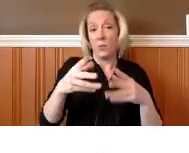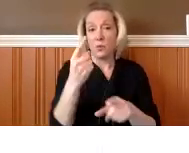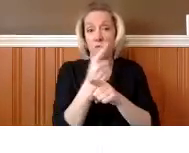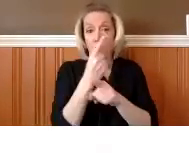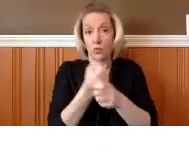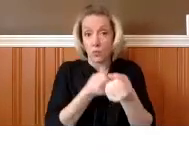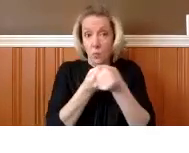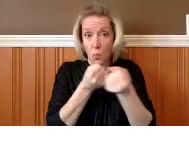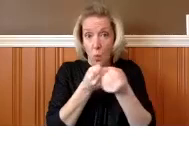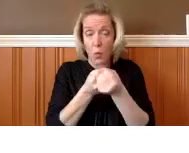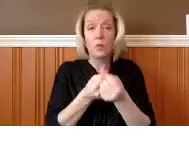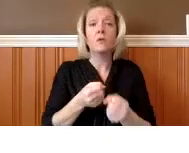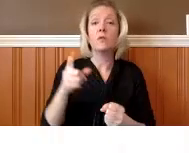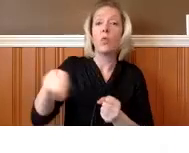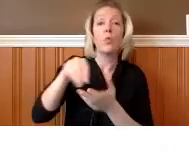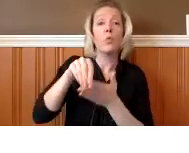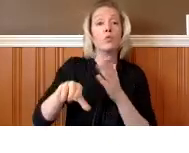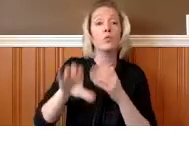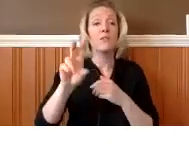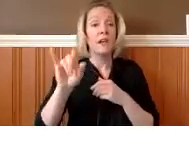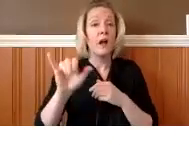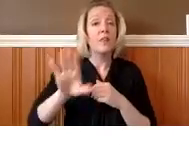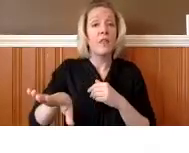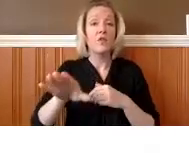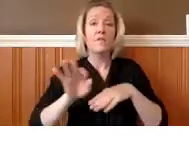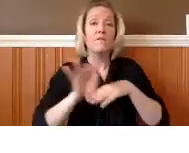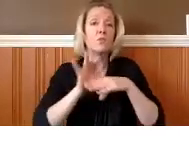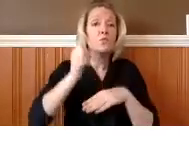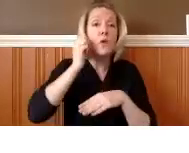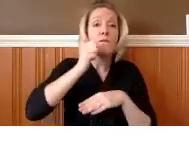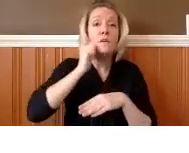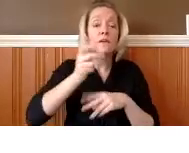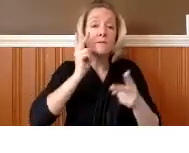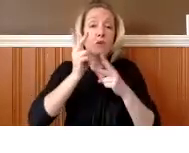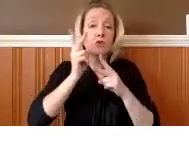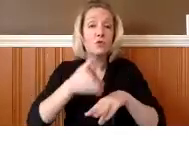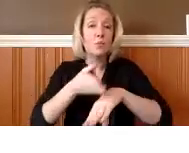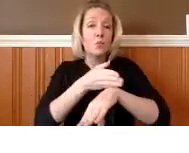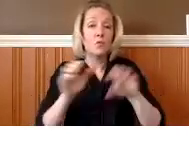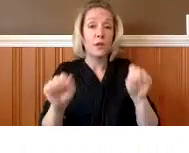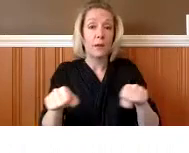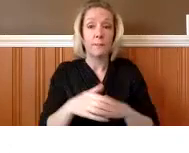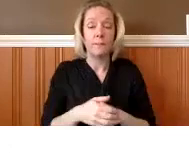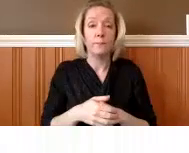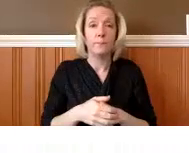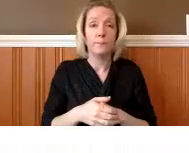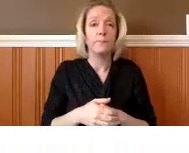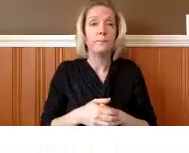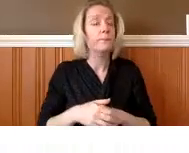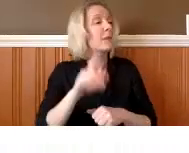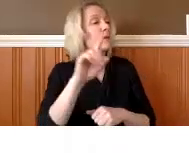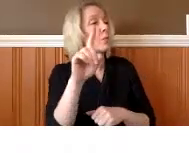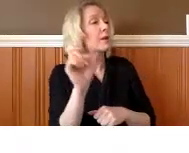our students with CVI, their functional vision can improve. Hey, Becky. Uh-huh. We have a question of what's the difference